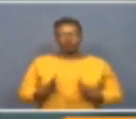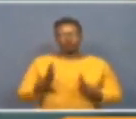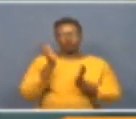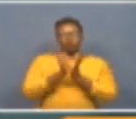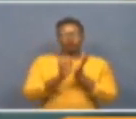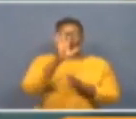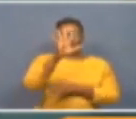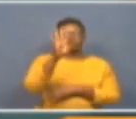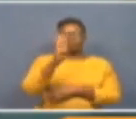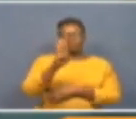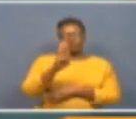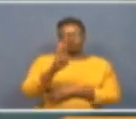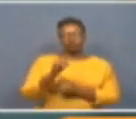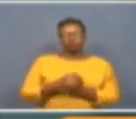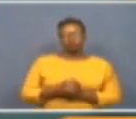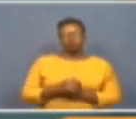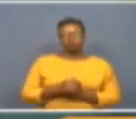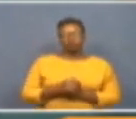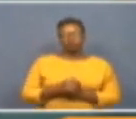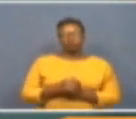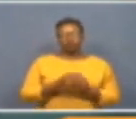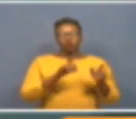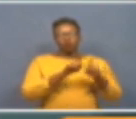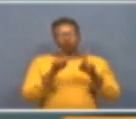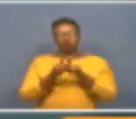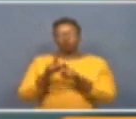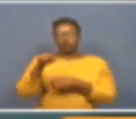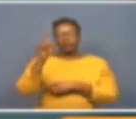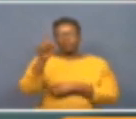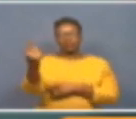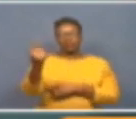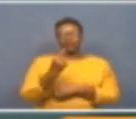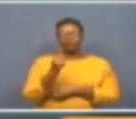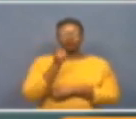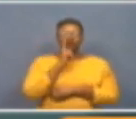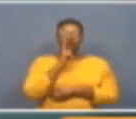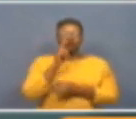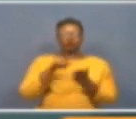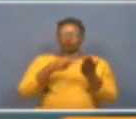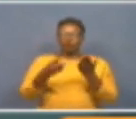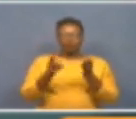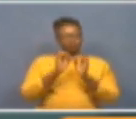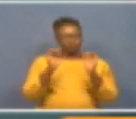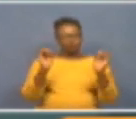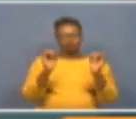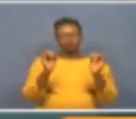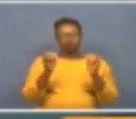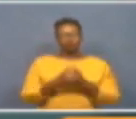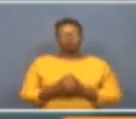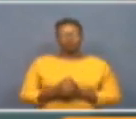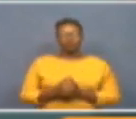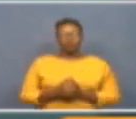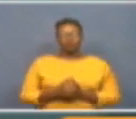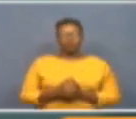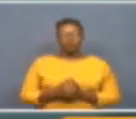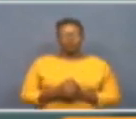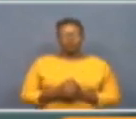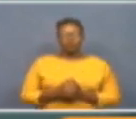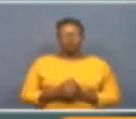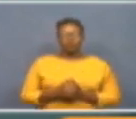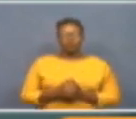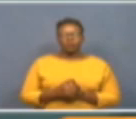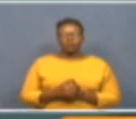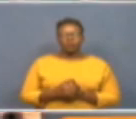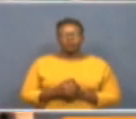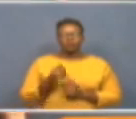million. They are further ordered to appear before this court tomorrow without fail at 9 a.m. These terms